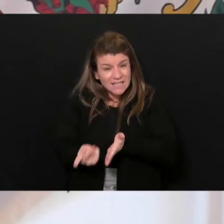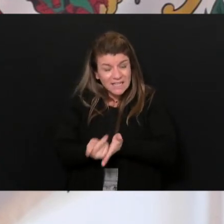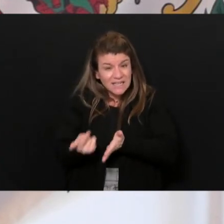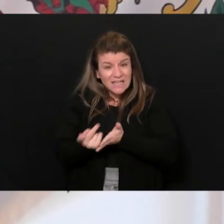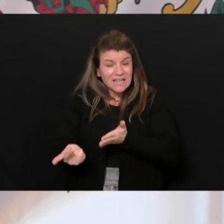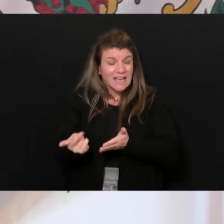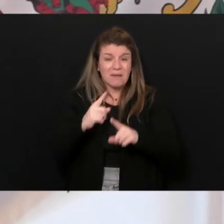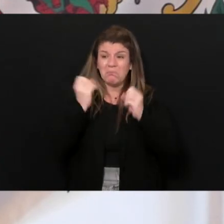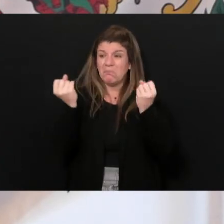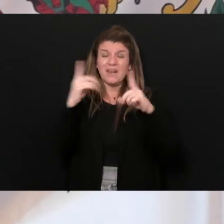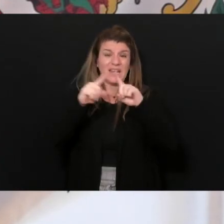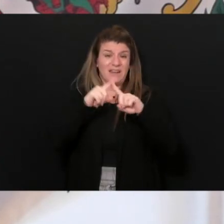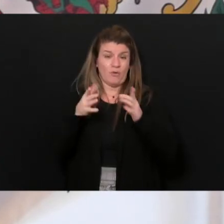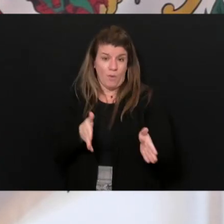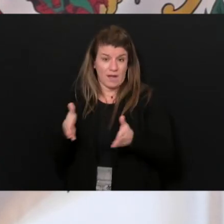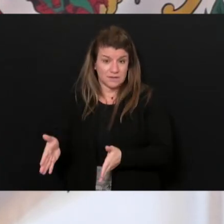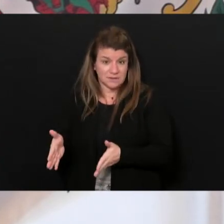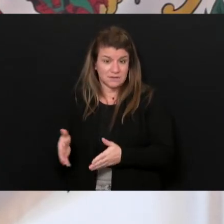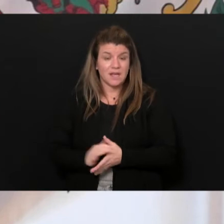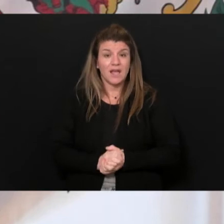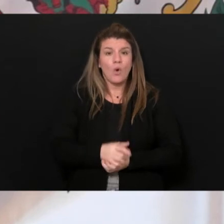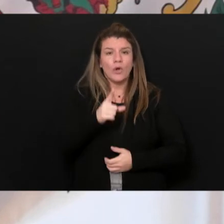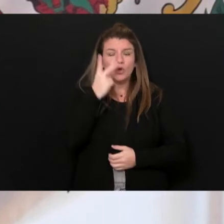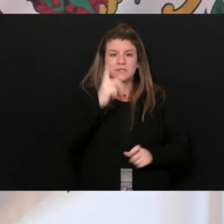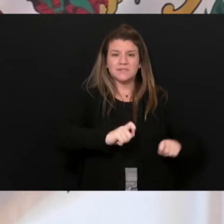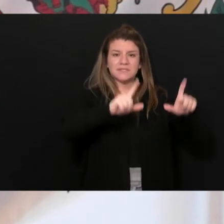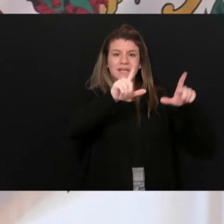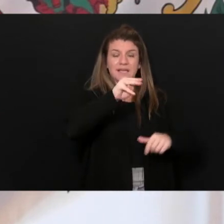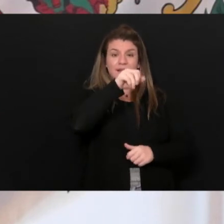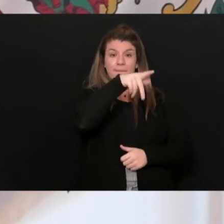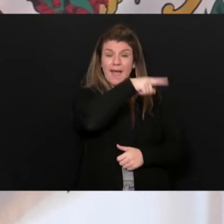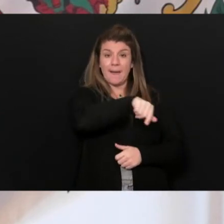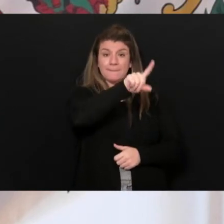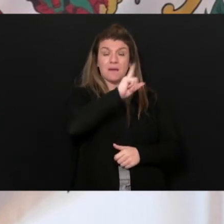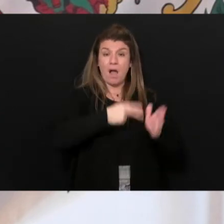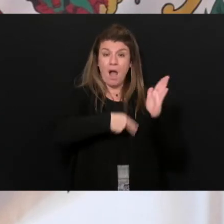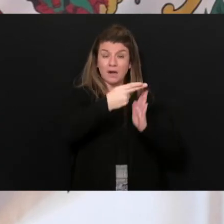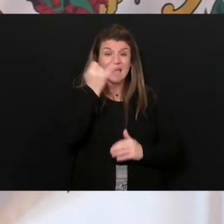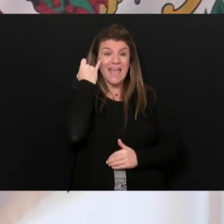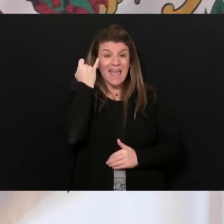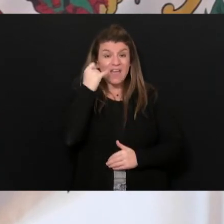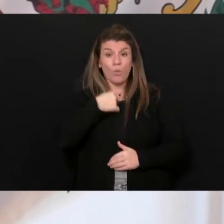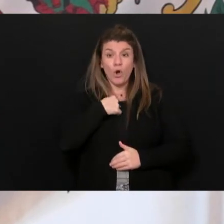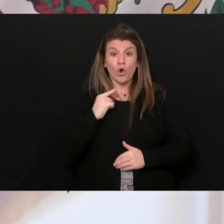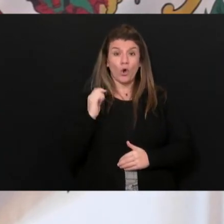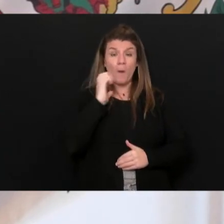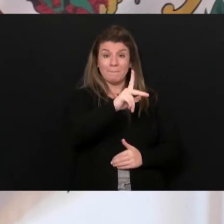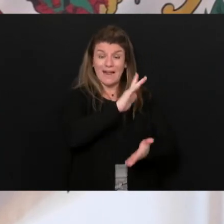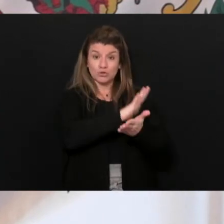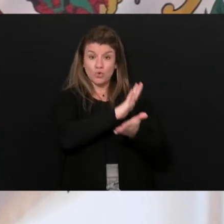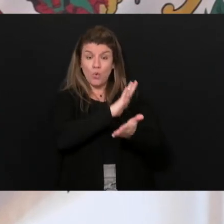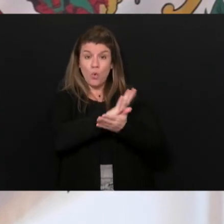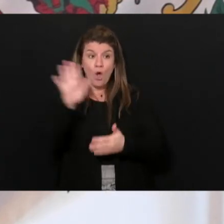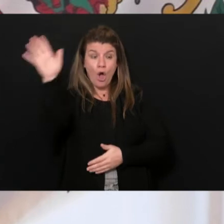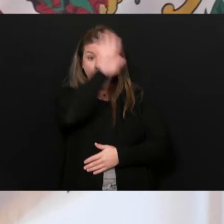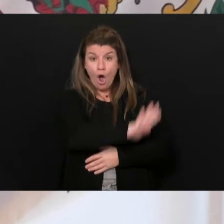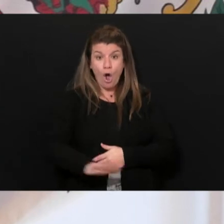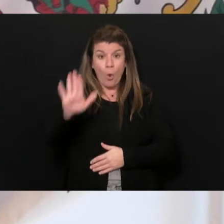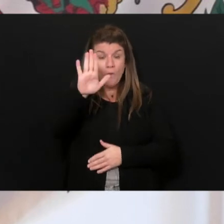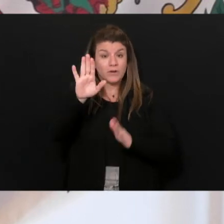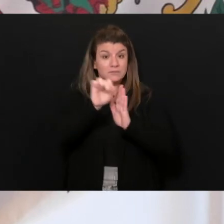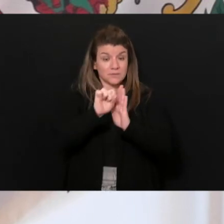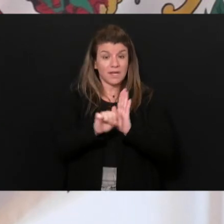our kids. Now, from the standpoint of our map, to be perfectly honest, if we're going to go to school all across our state, from middle